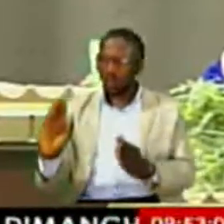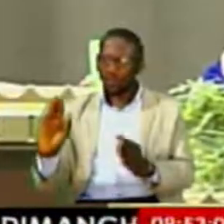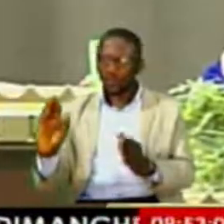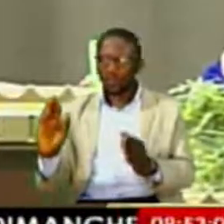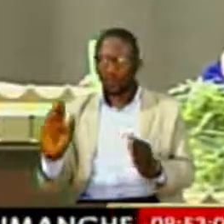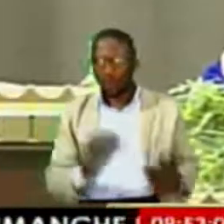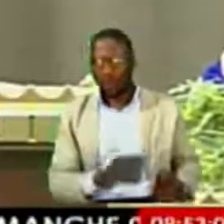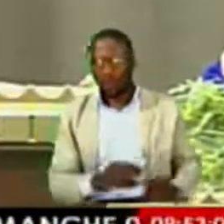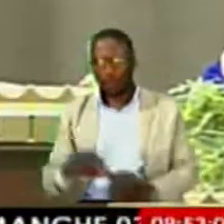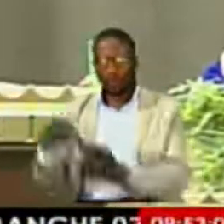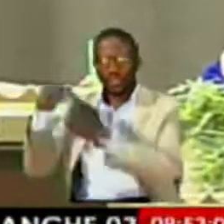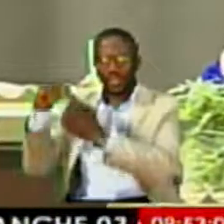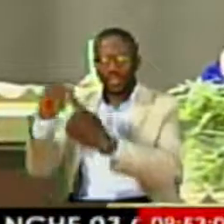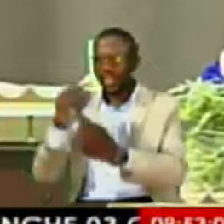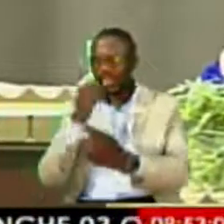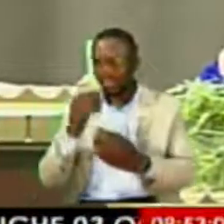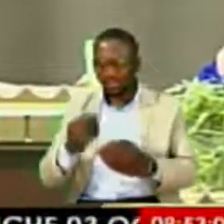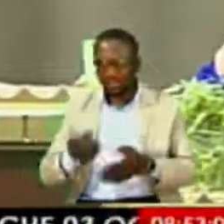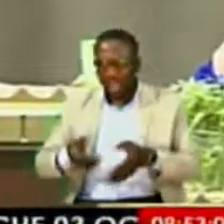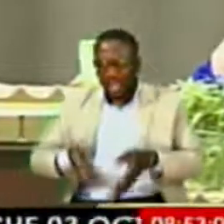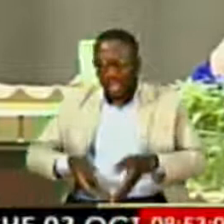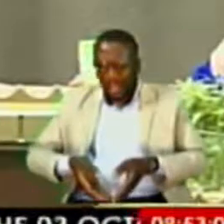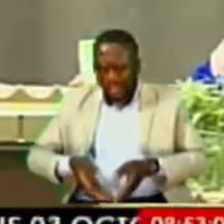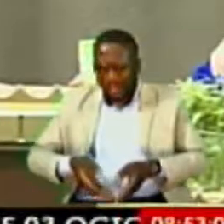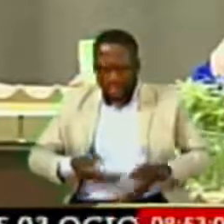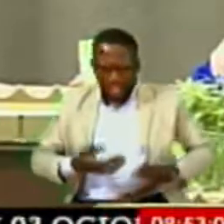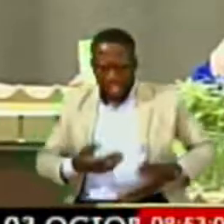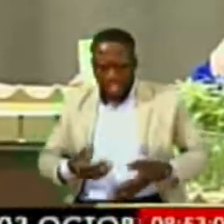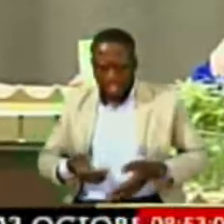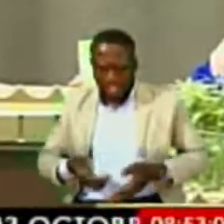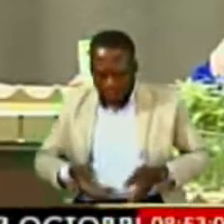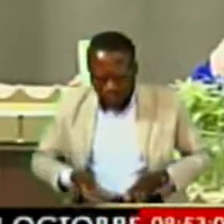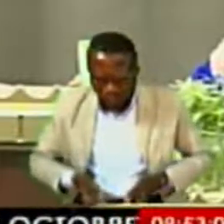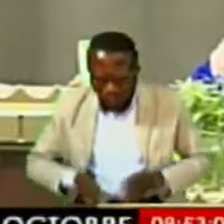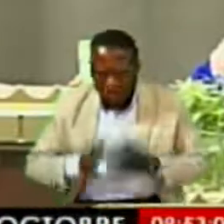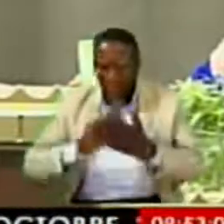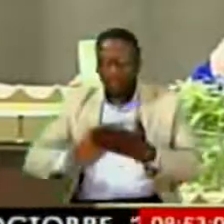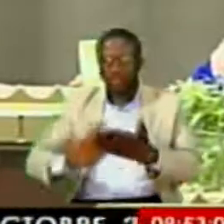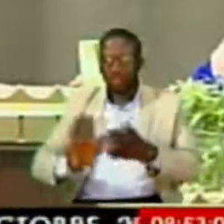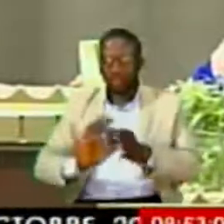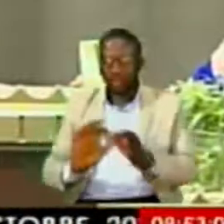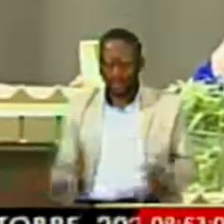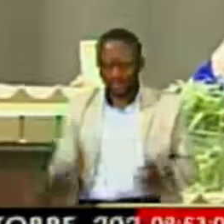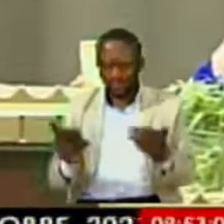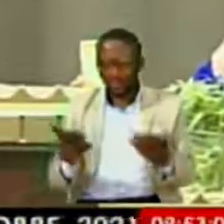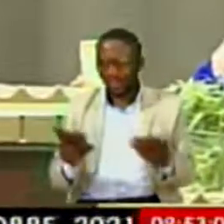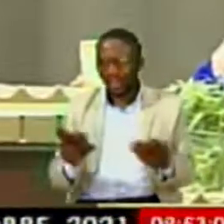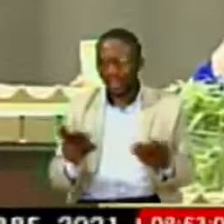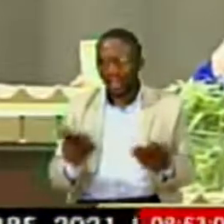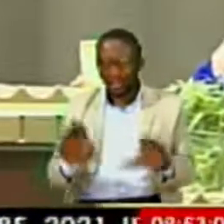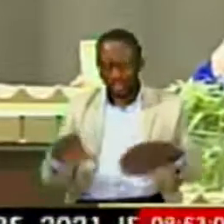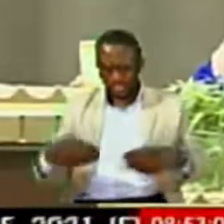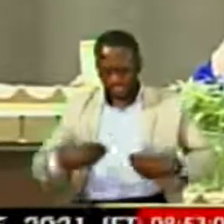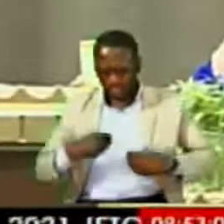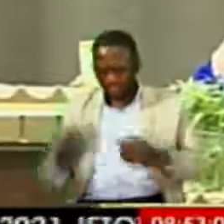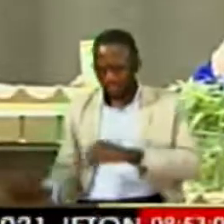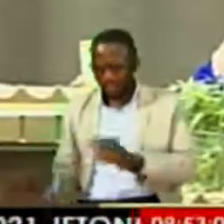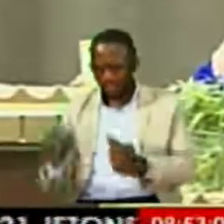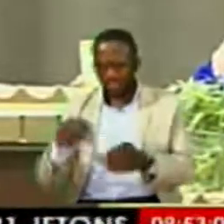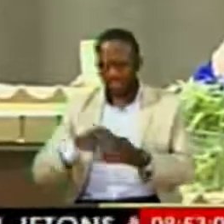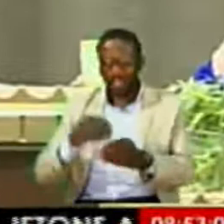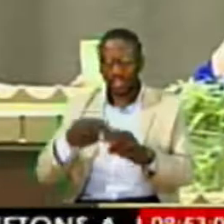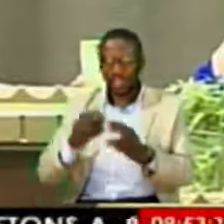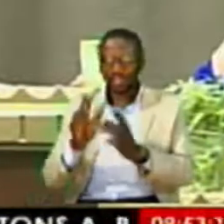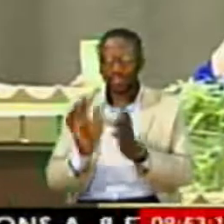ses péchés. That they have repented from their sins. And they have let themselves baptized in the name of the Lord Jesus